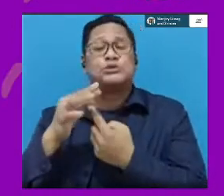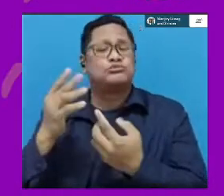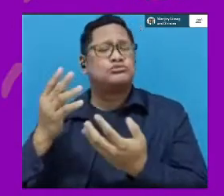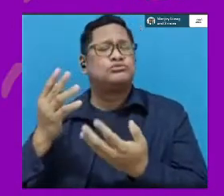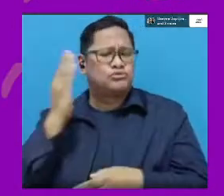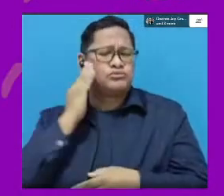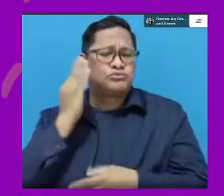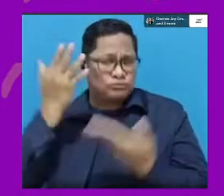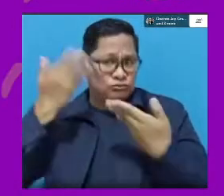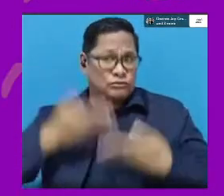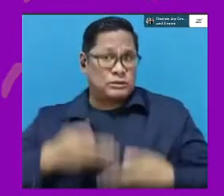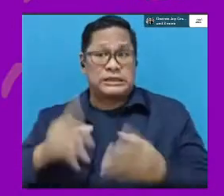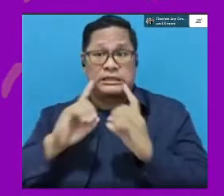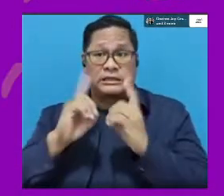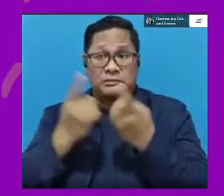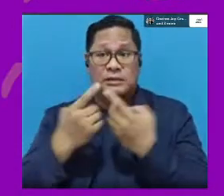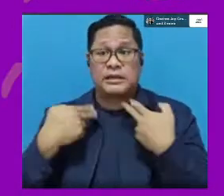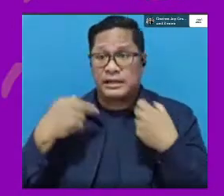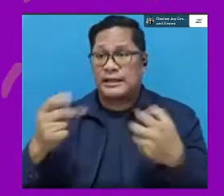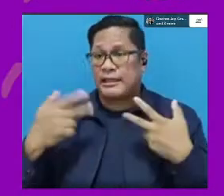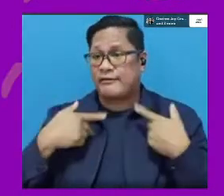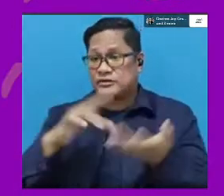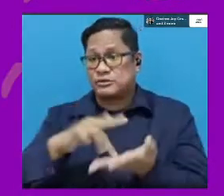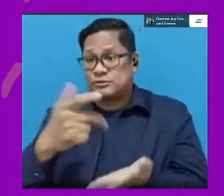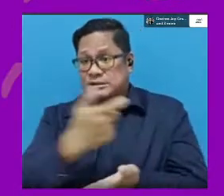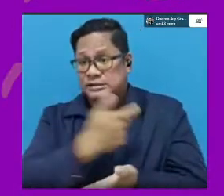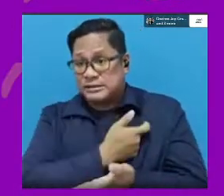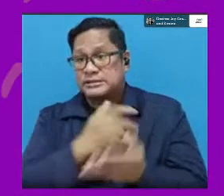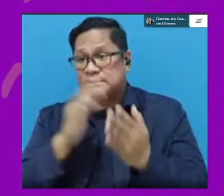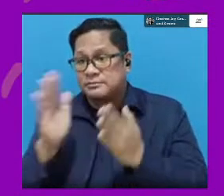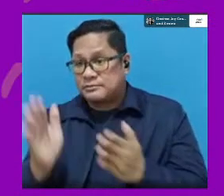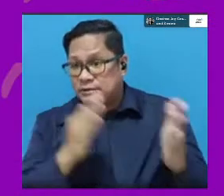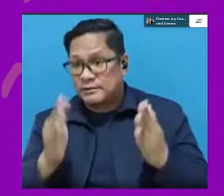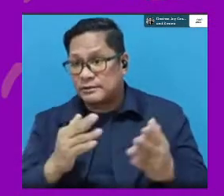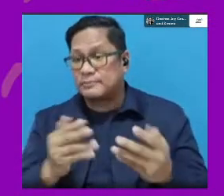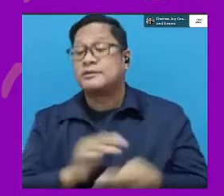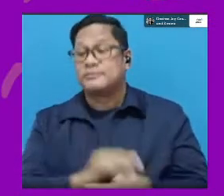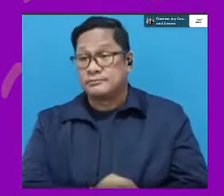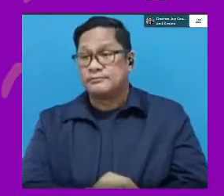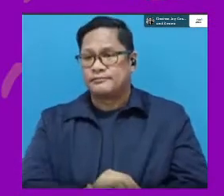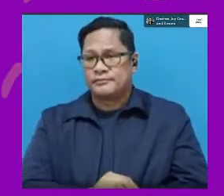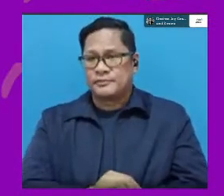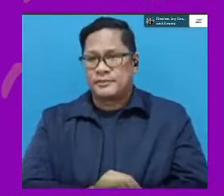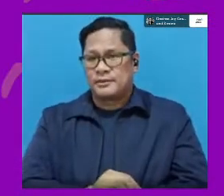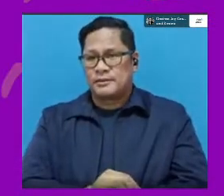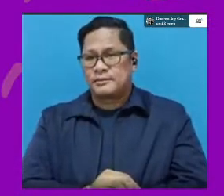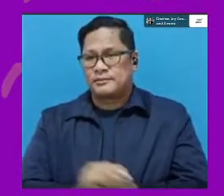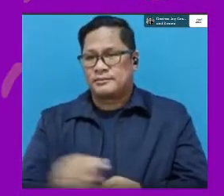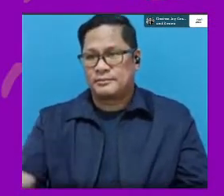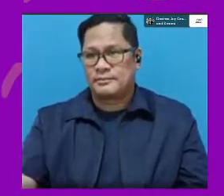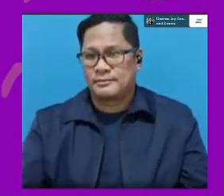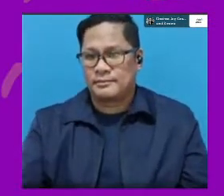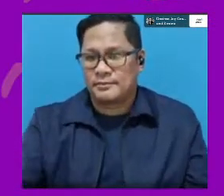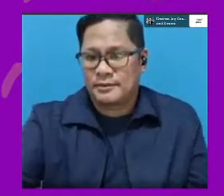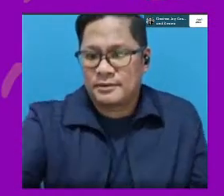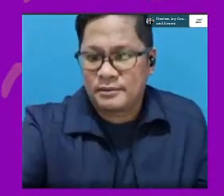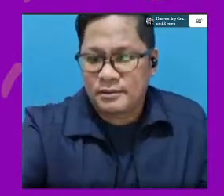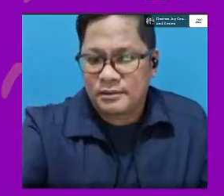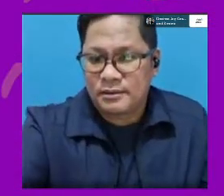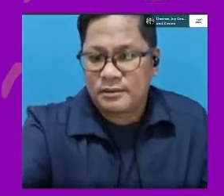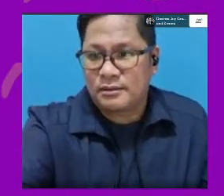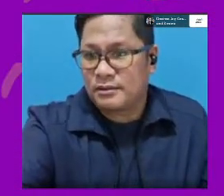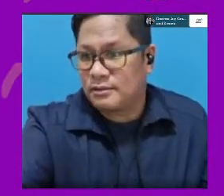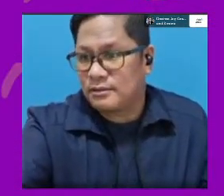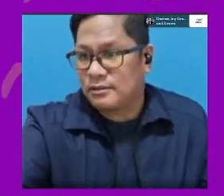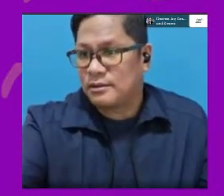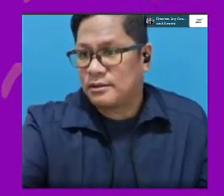the Department of Health has vaccine surveillance plans in place to ensure that any negative impacts